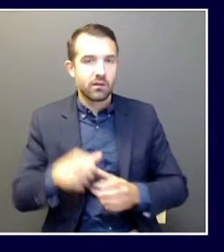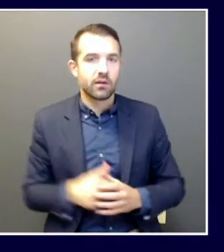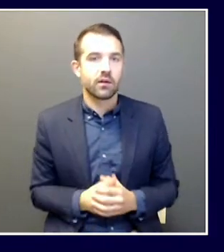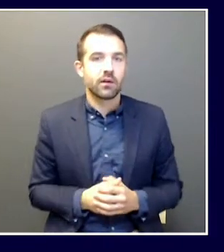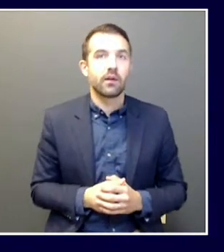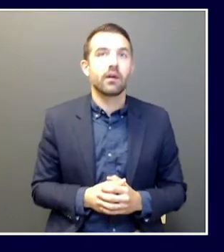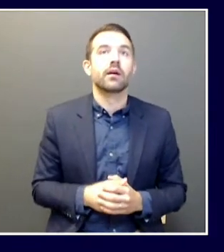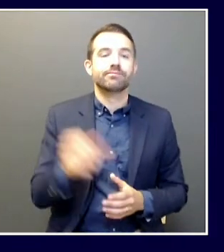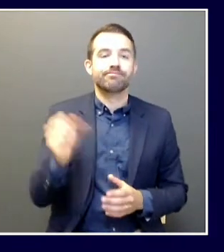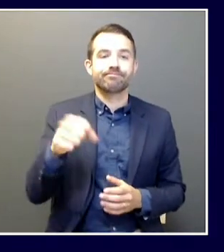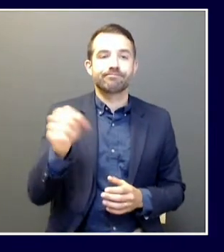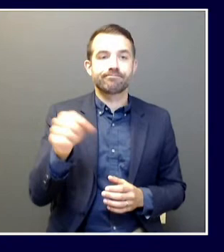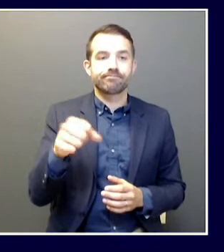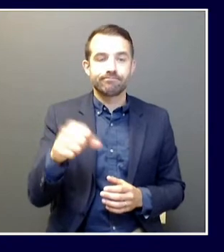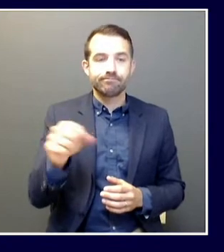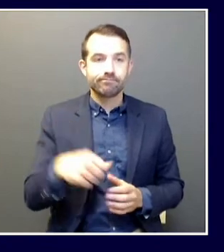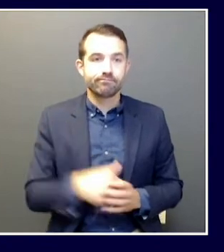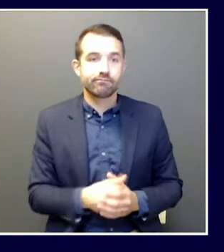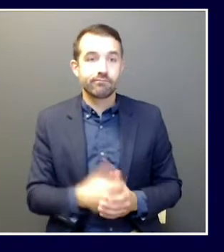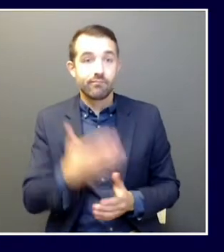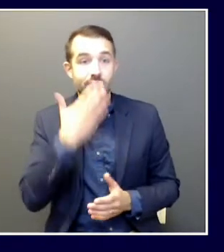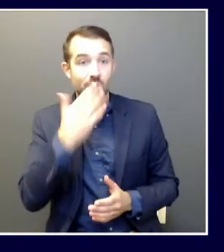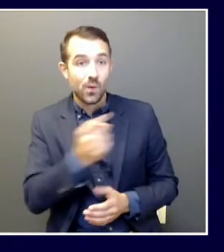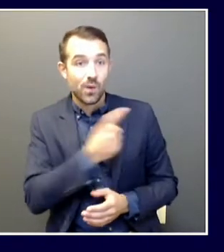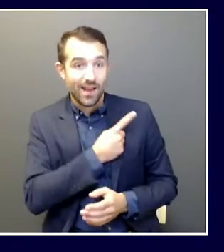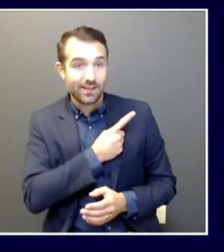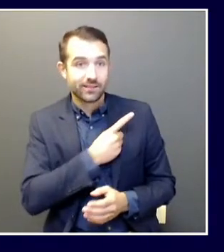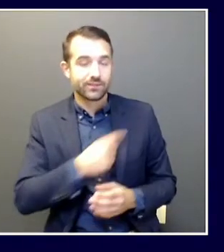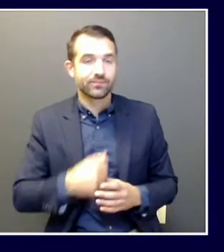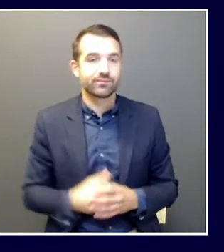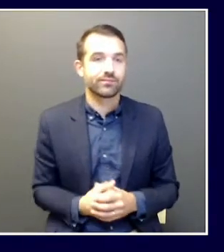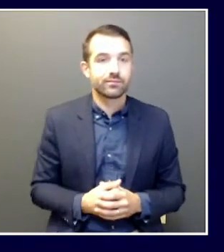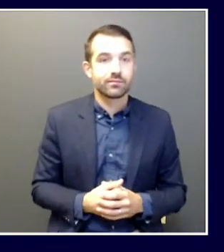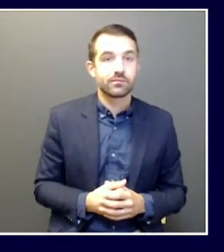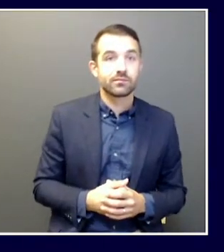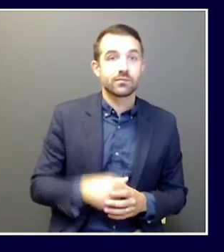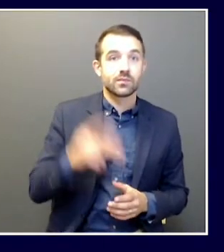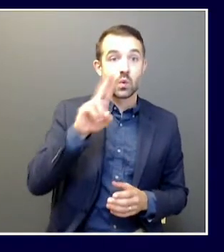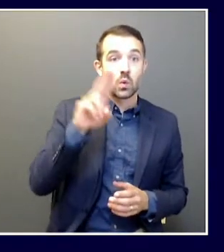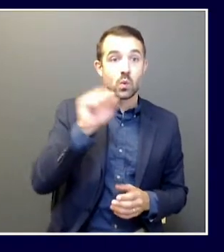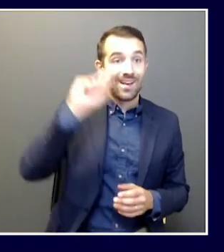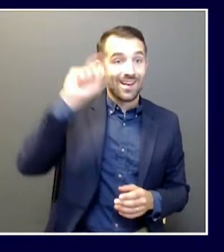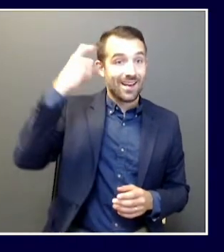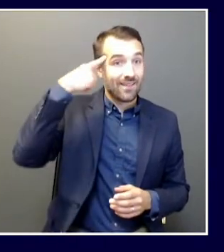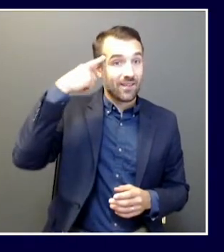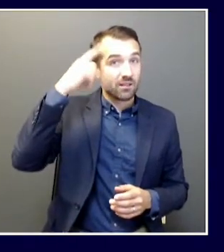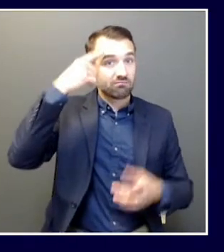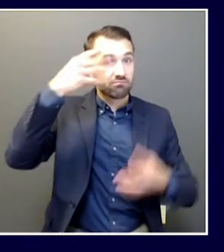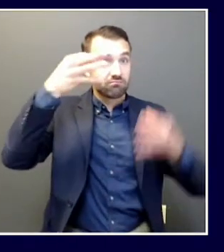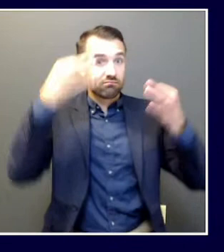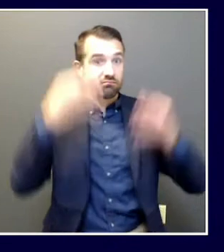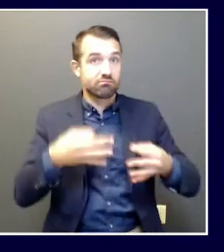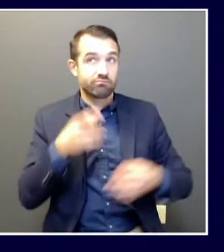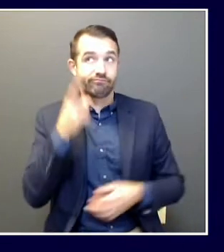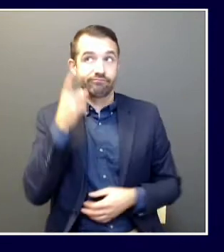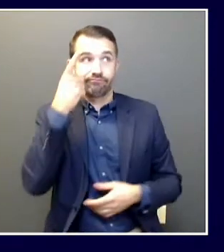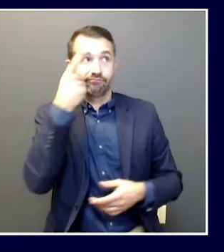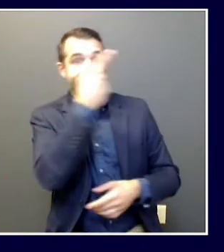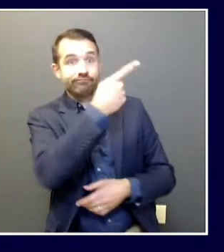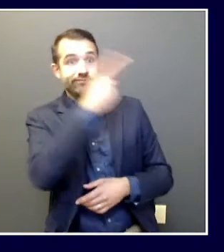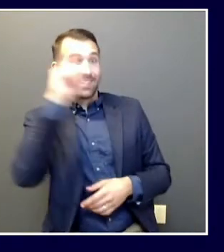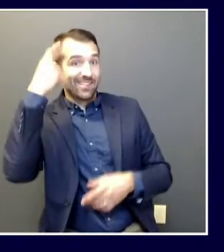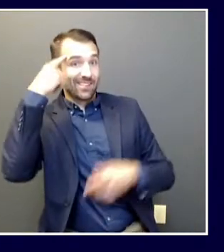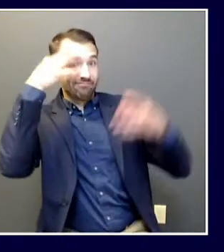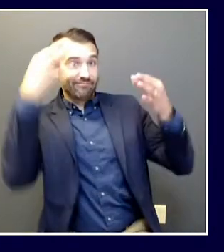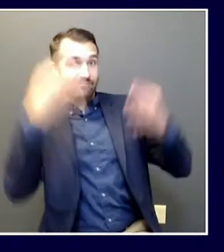right now, the U.S. government, which ultimately makes those decisions, has not indicated when the border will